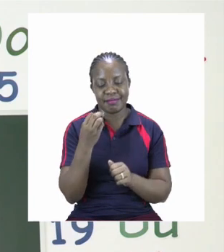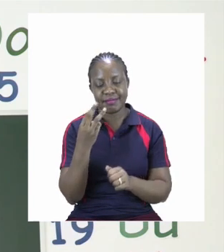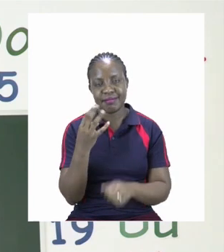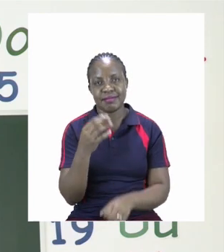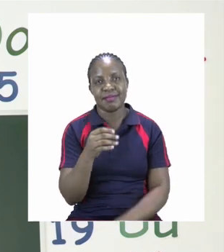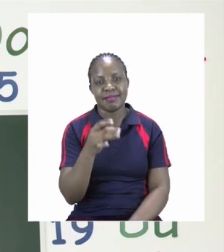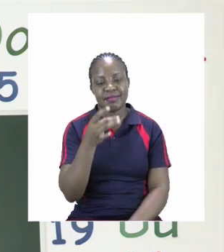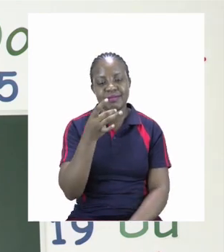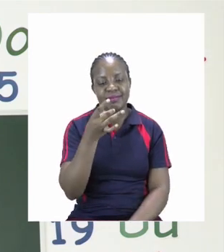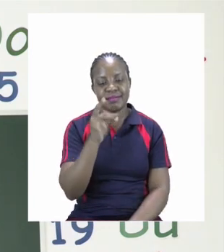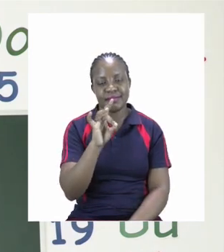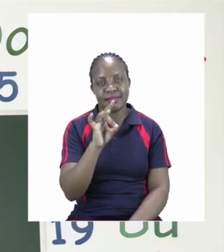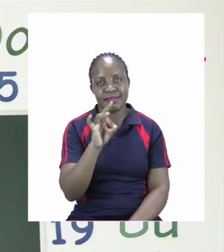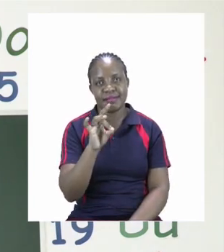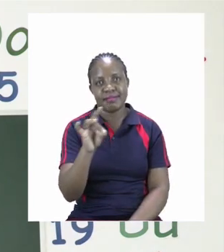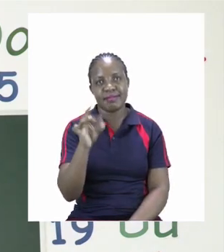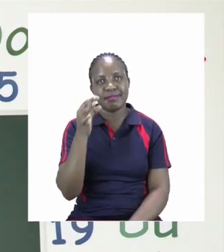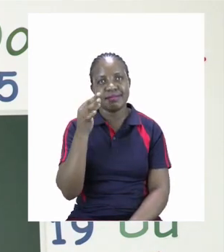8,